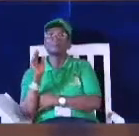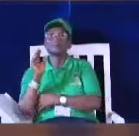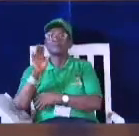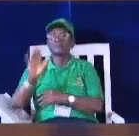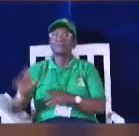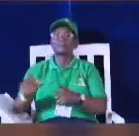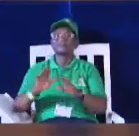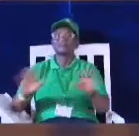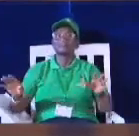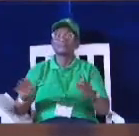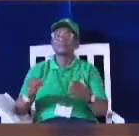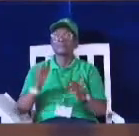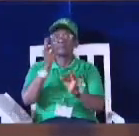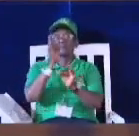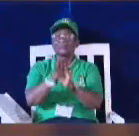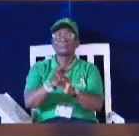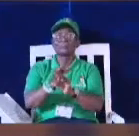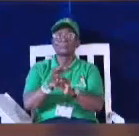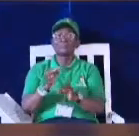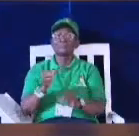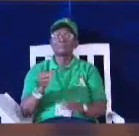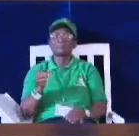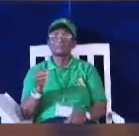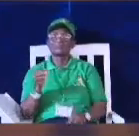Childlike faith.